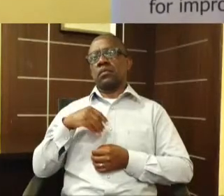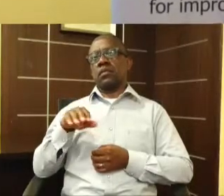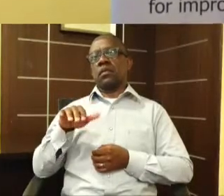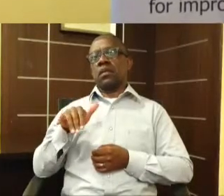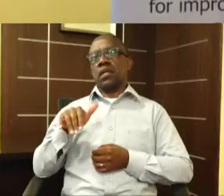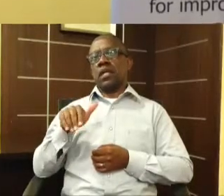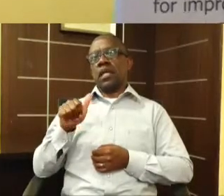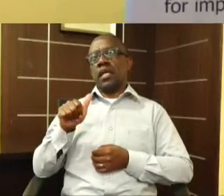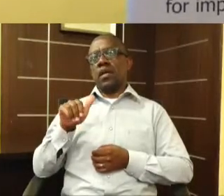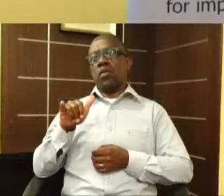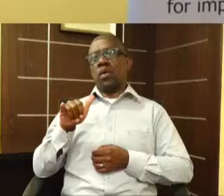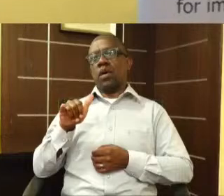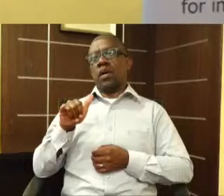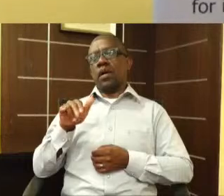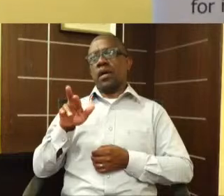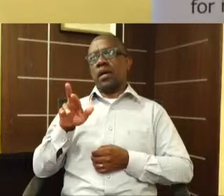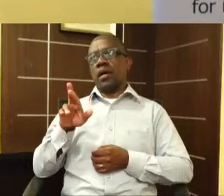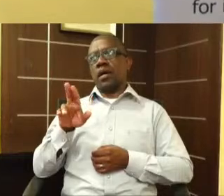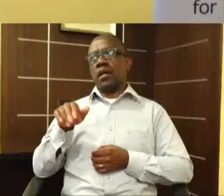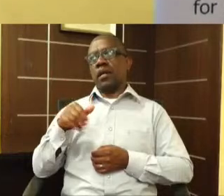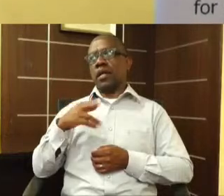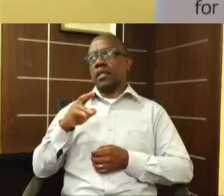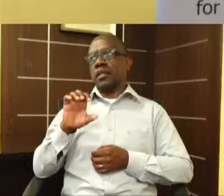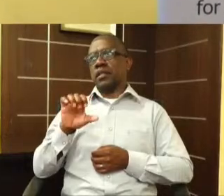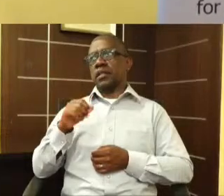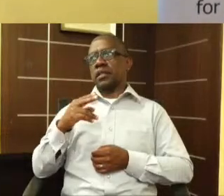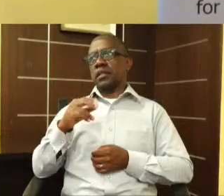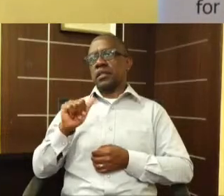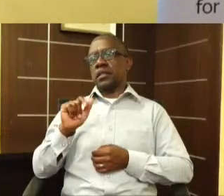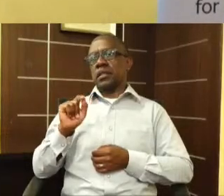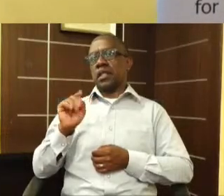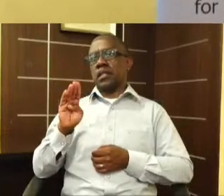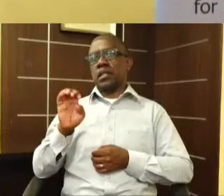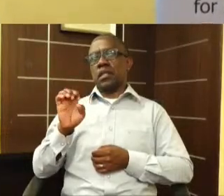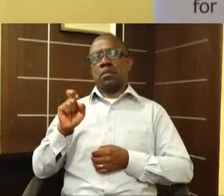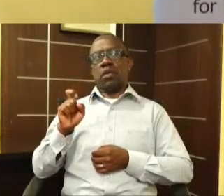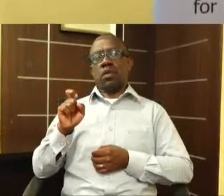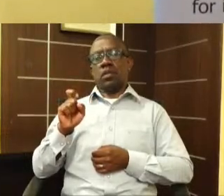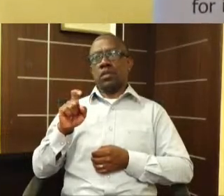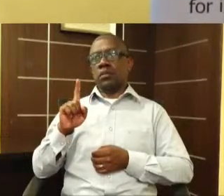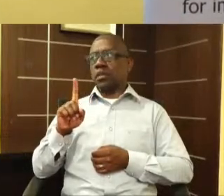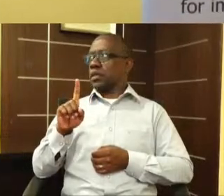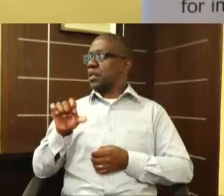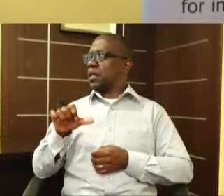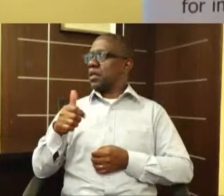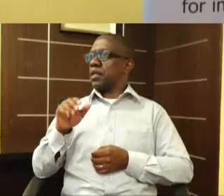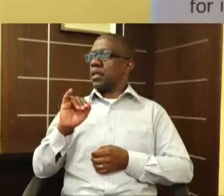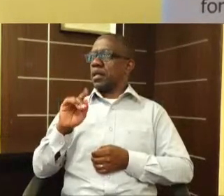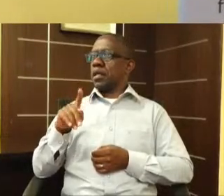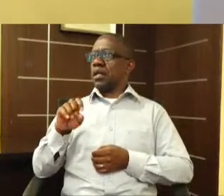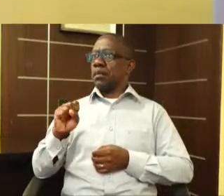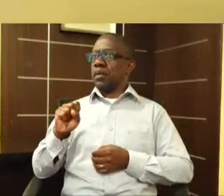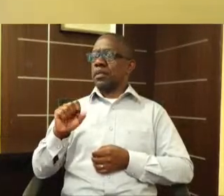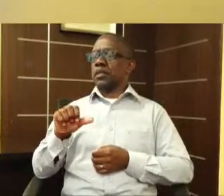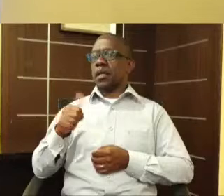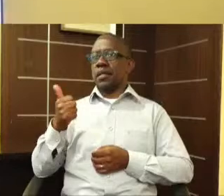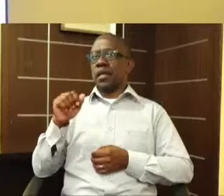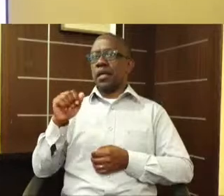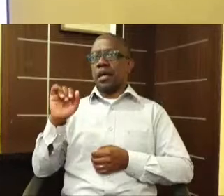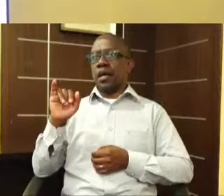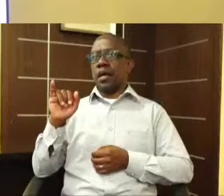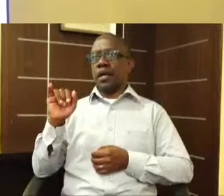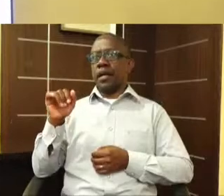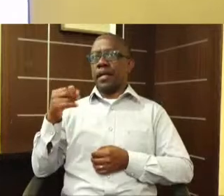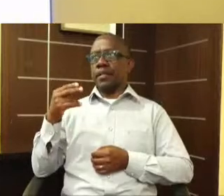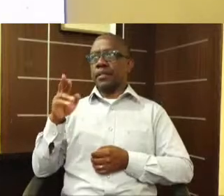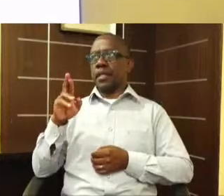AYSRH chat box. We are to have one by IPAS and another one by RHNK. So actually we